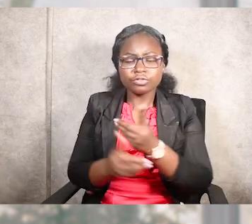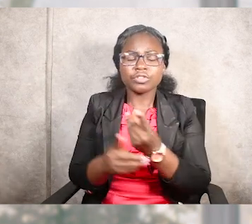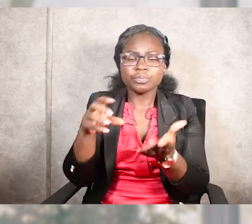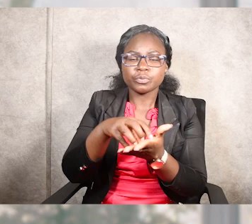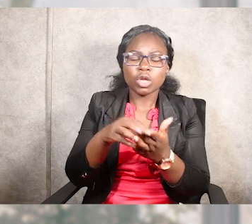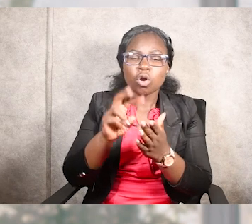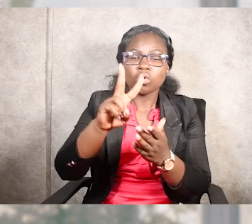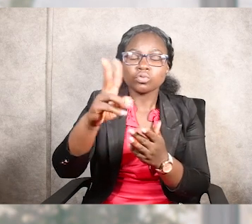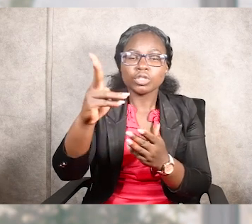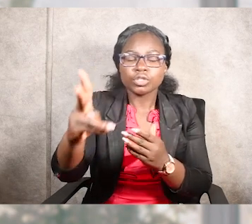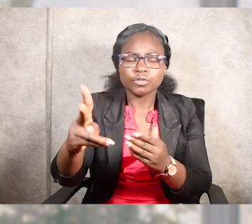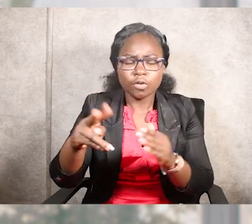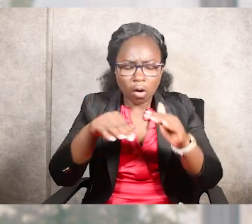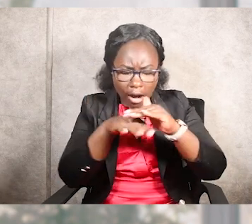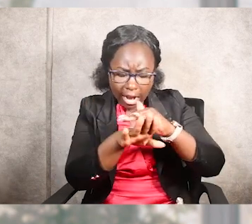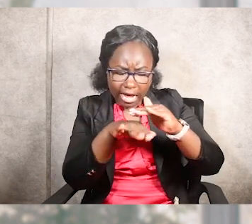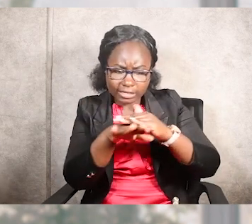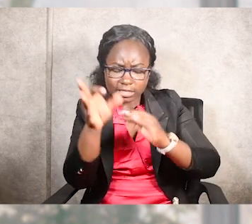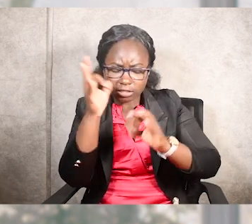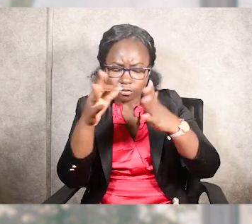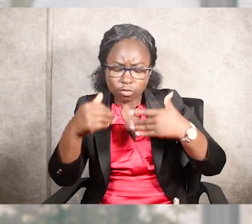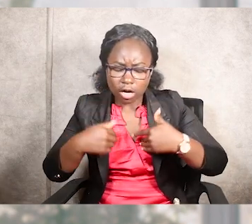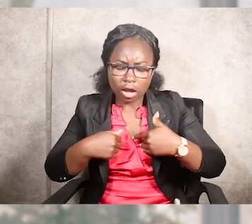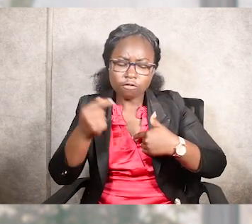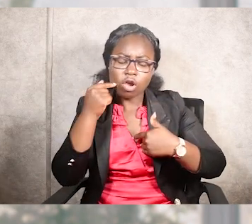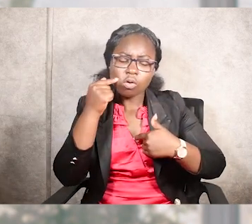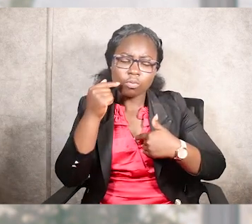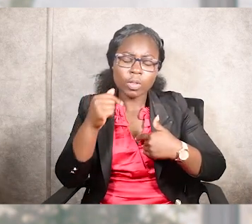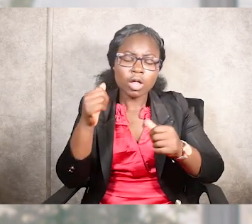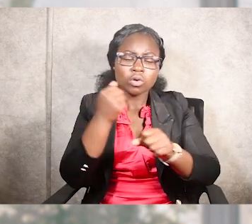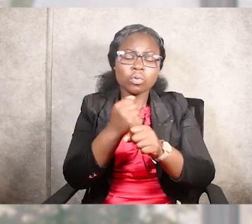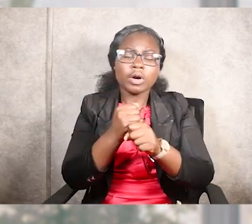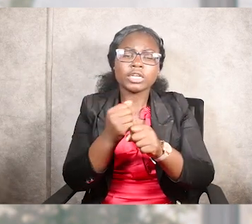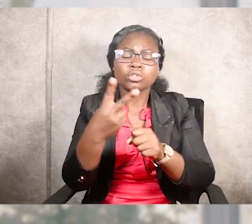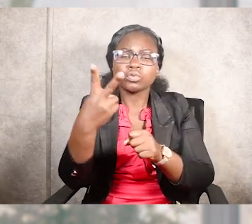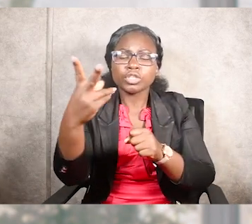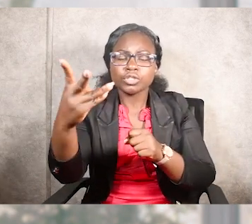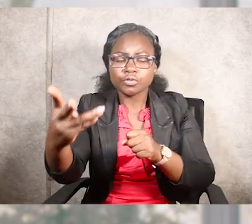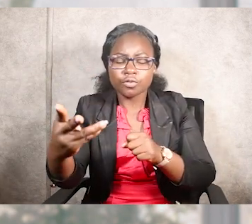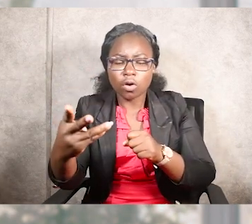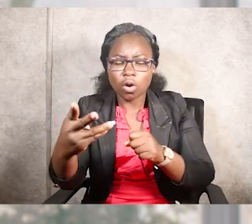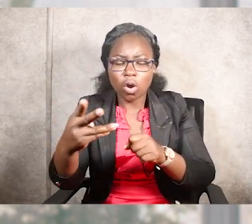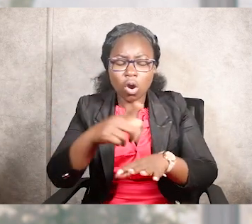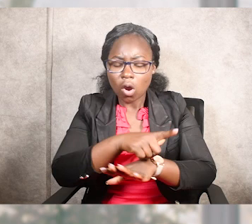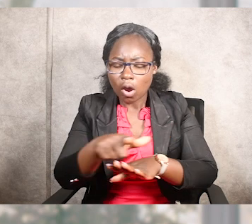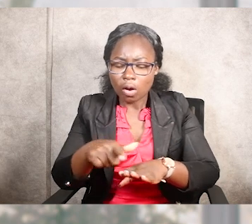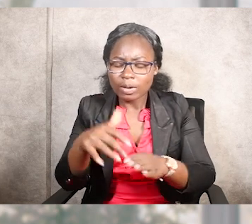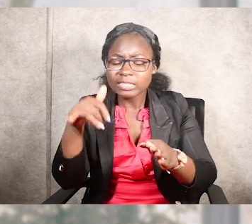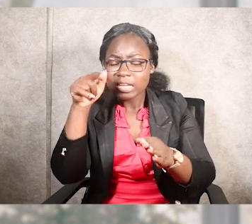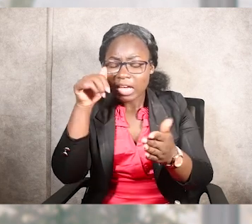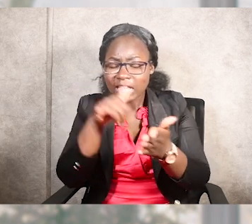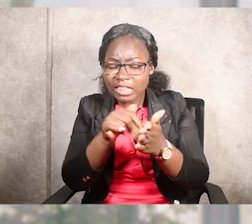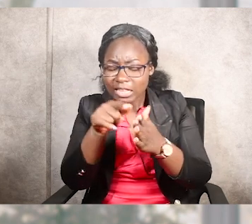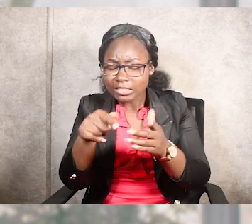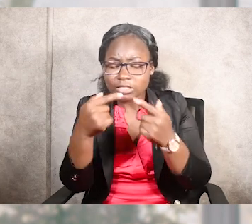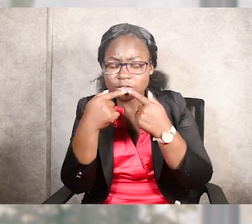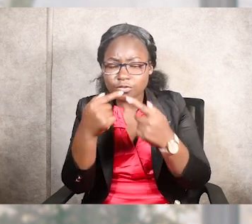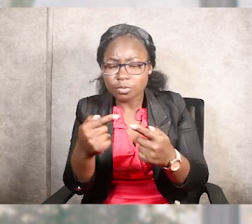24-hour access. You have an information shop that is available 24 hours. That richer information